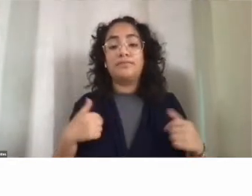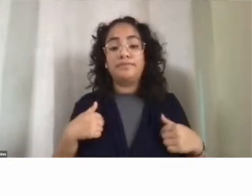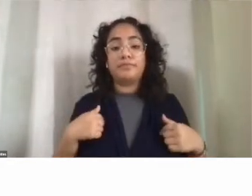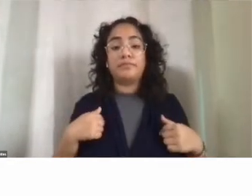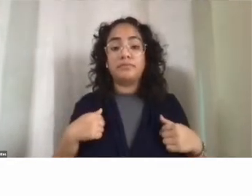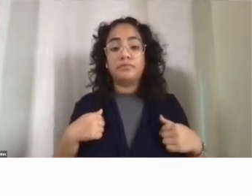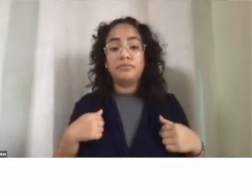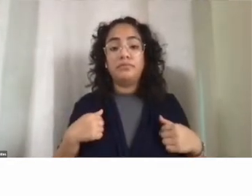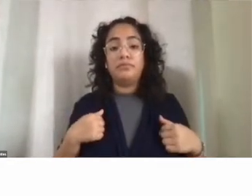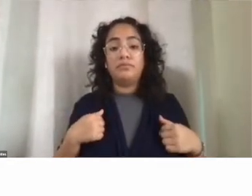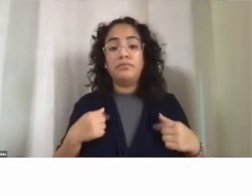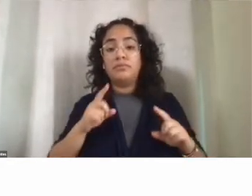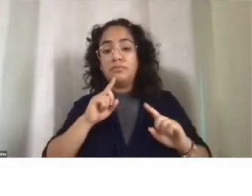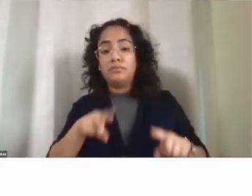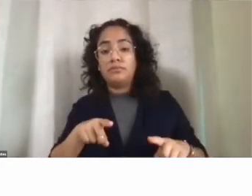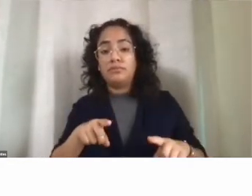was very